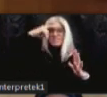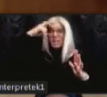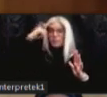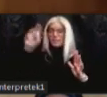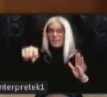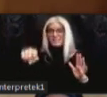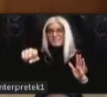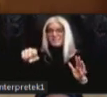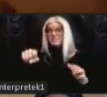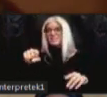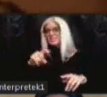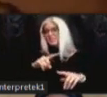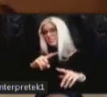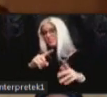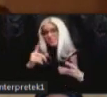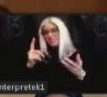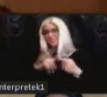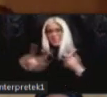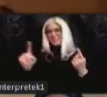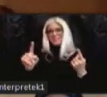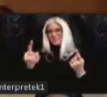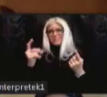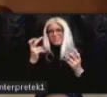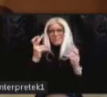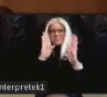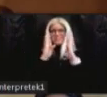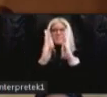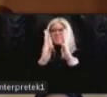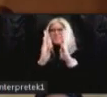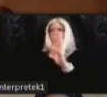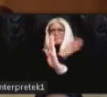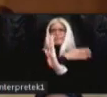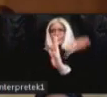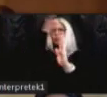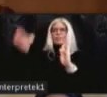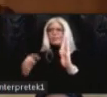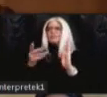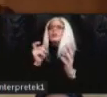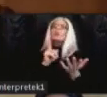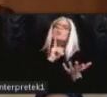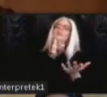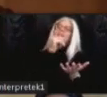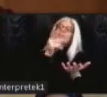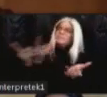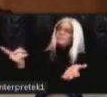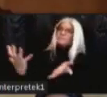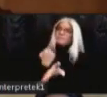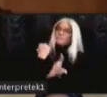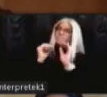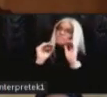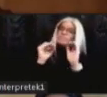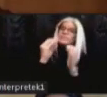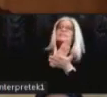in a generation at least. I mean, there's an opportunity to really provide some, targeted, high